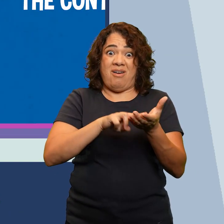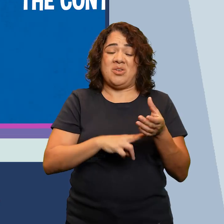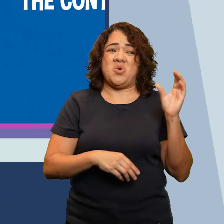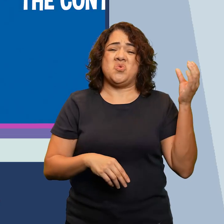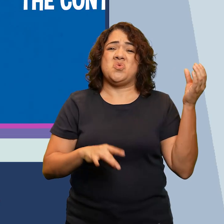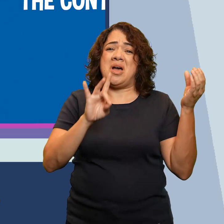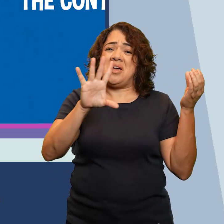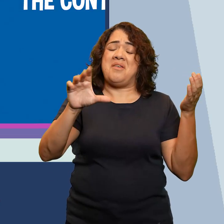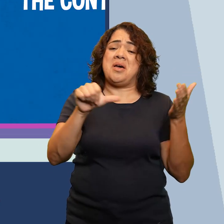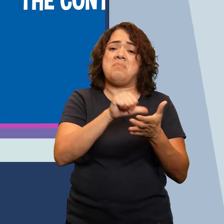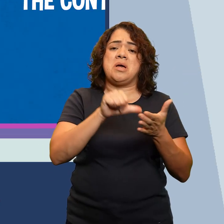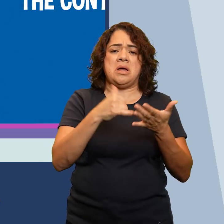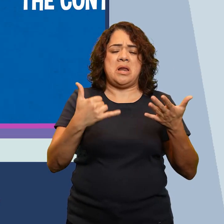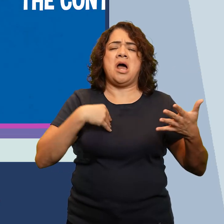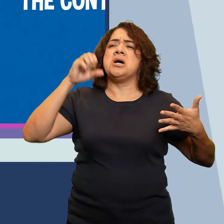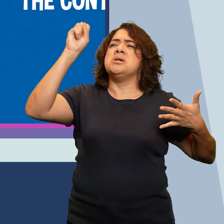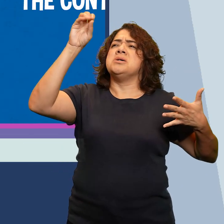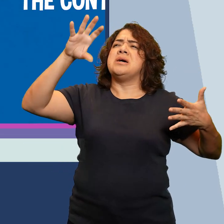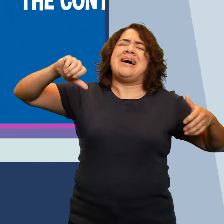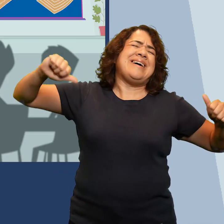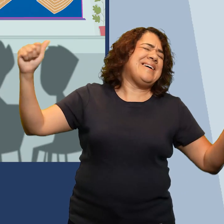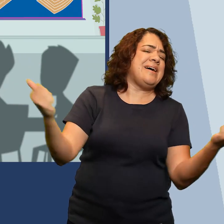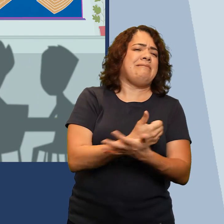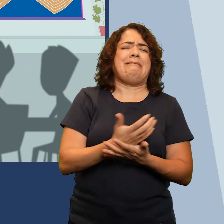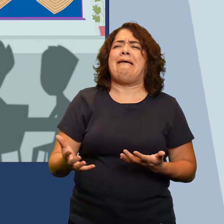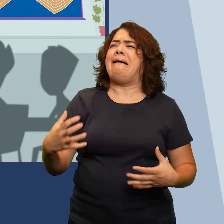long, and I shall now recite it for you verbatim.